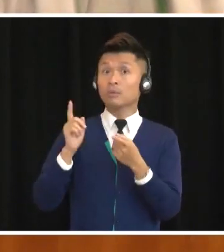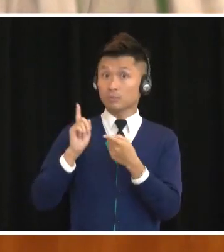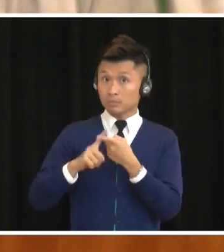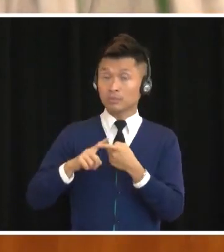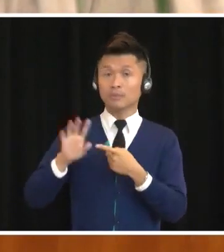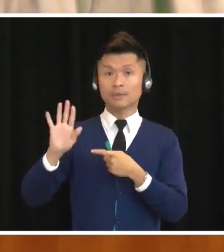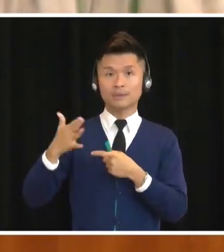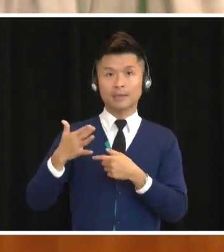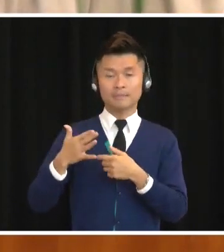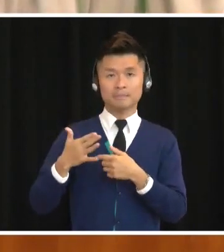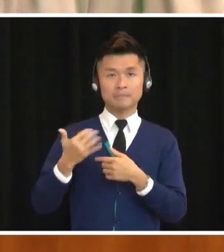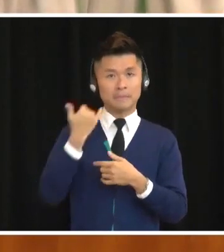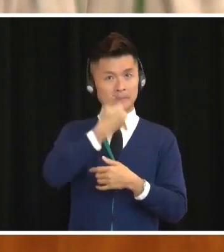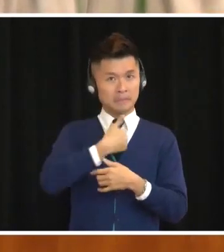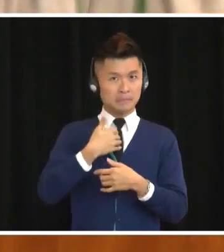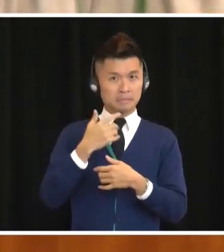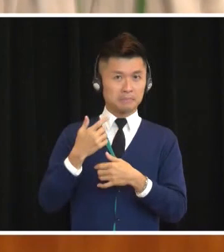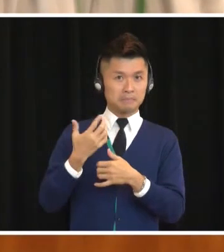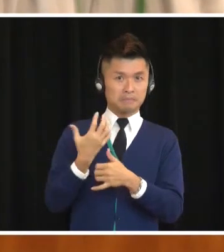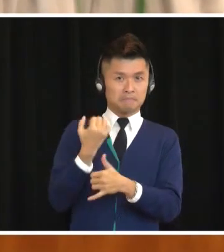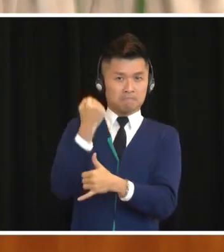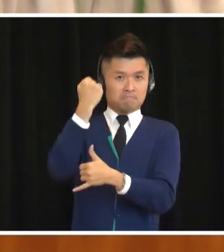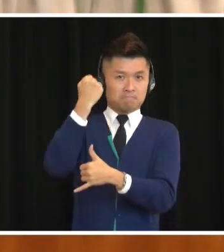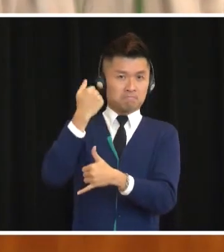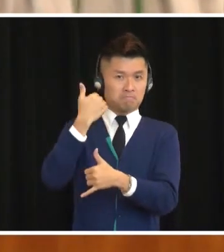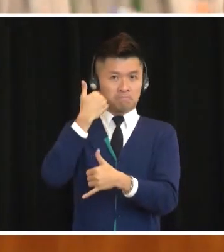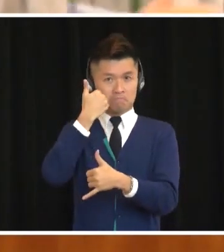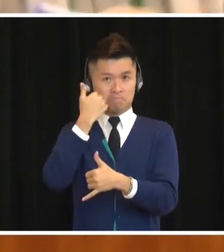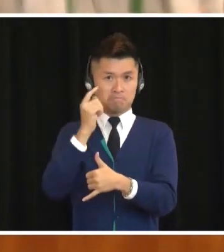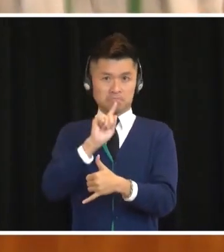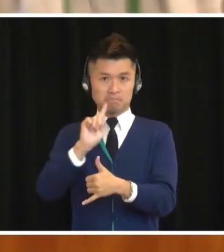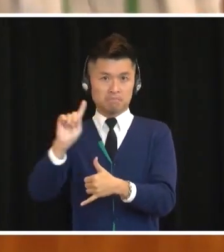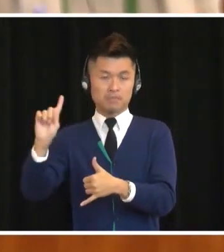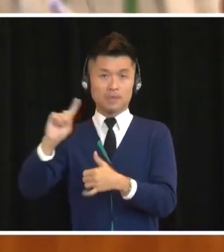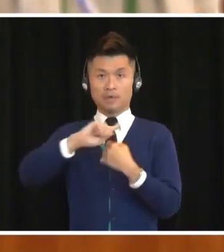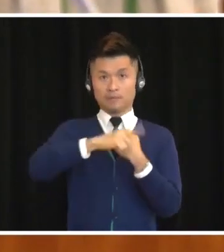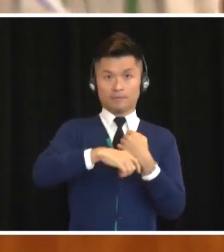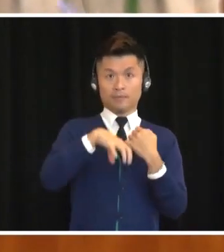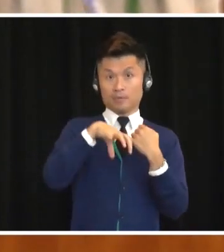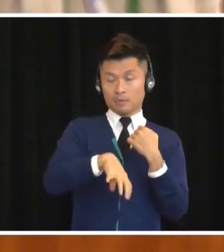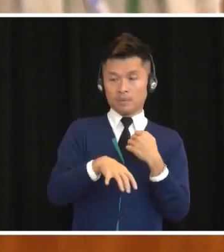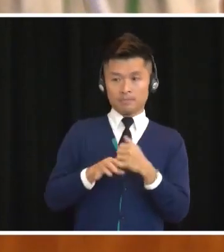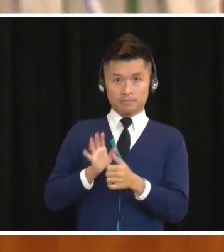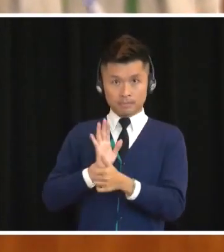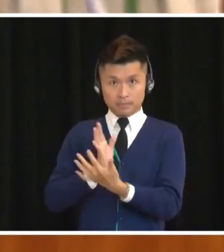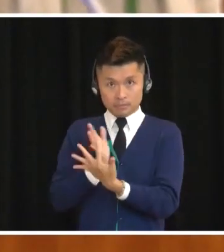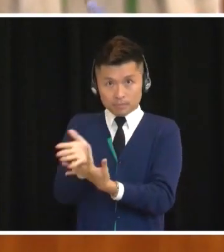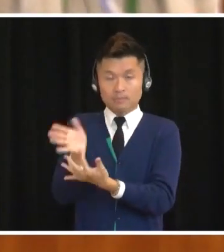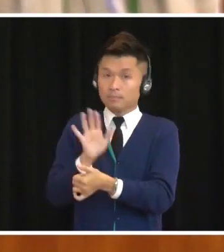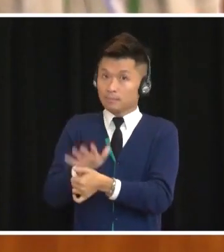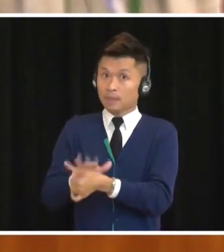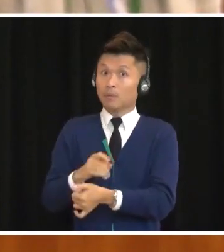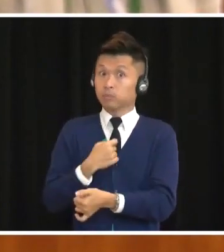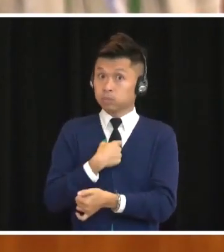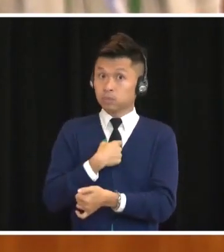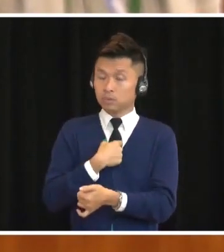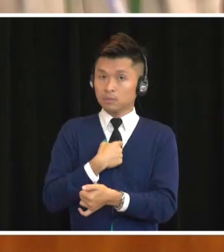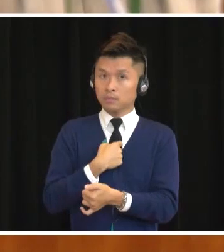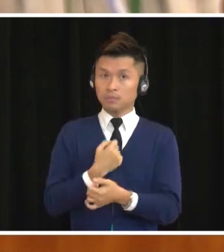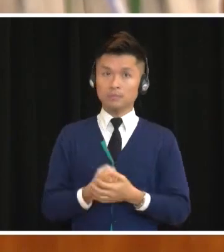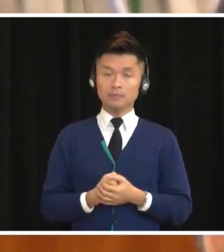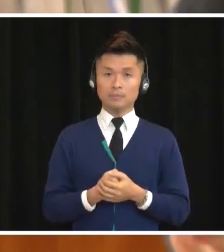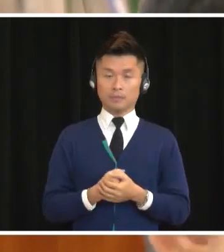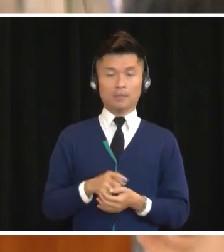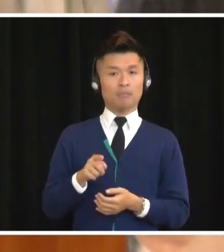to criminal penalty, we have to look into the reasons why 7 to 12-year-olds